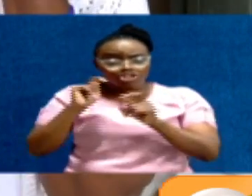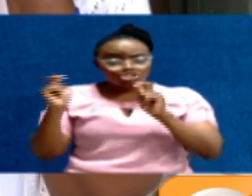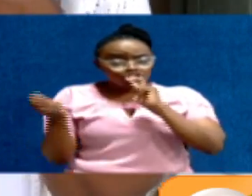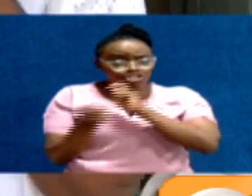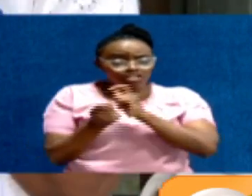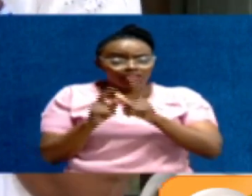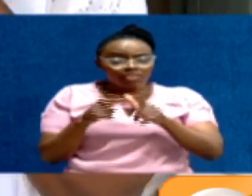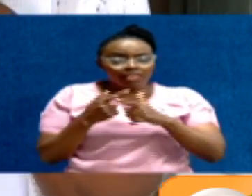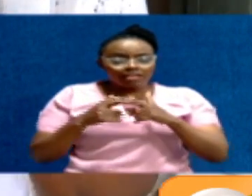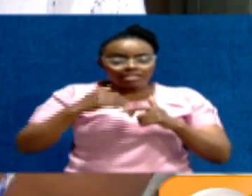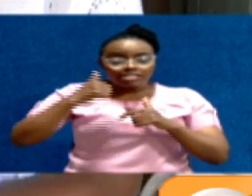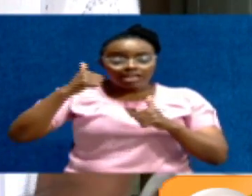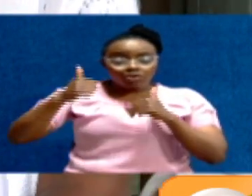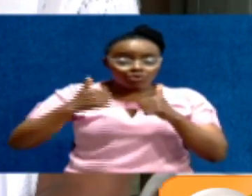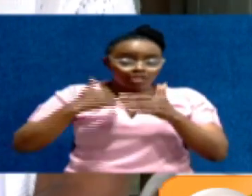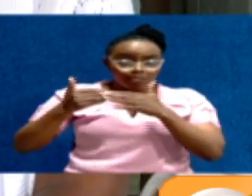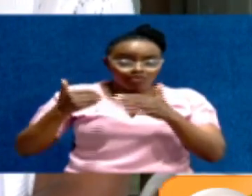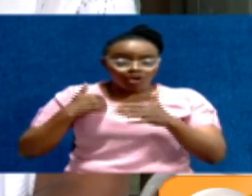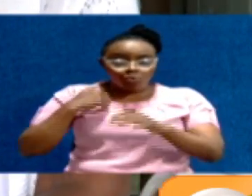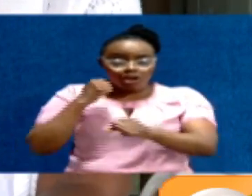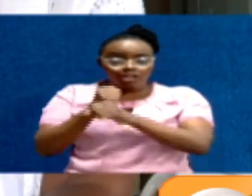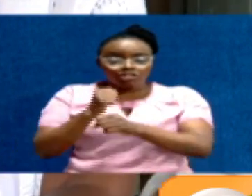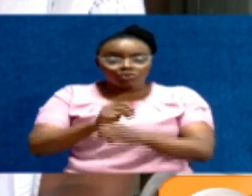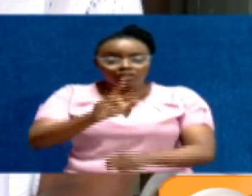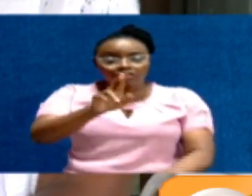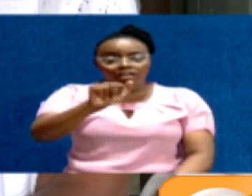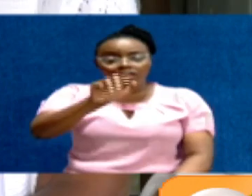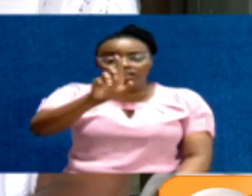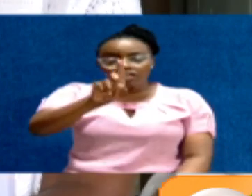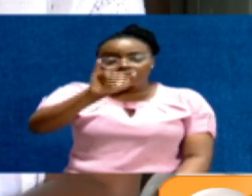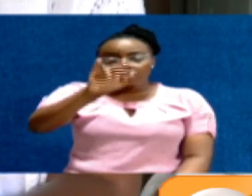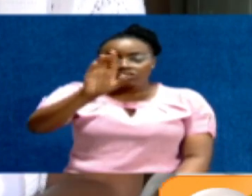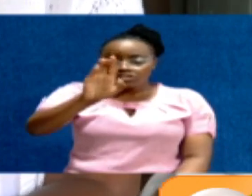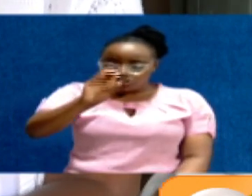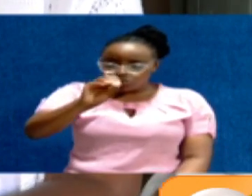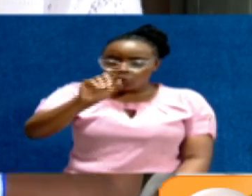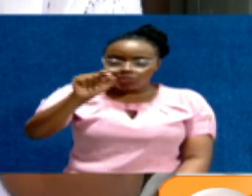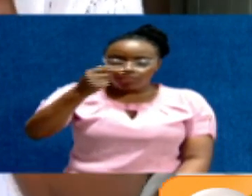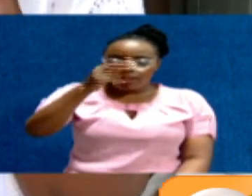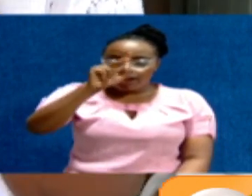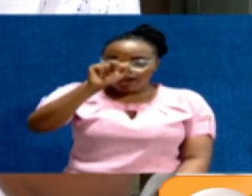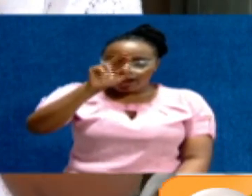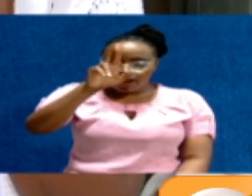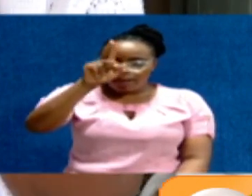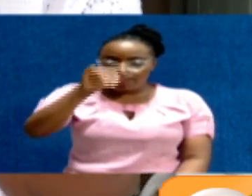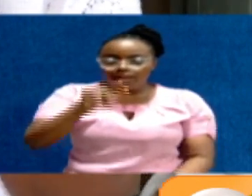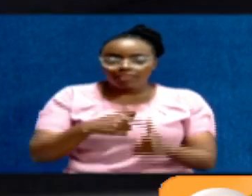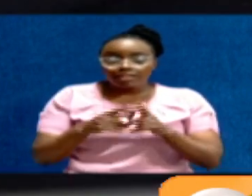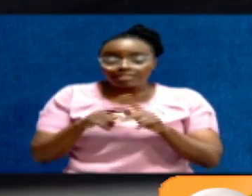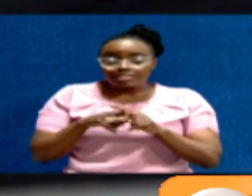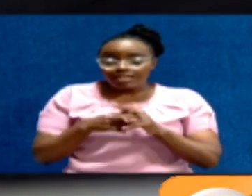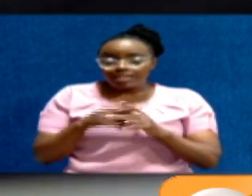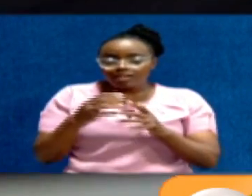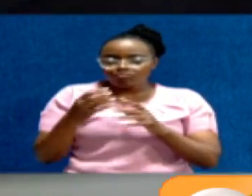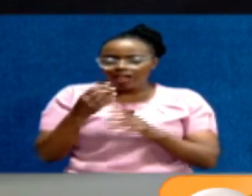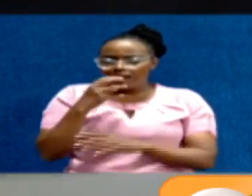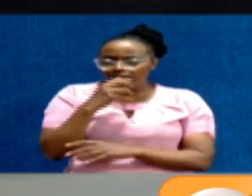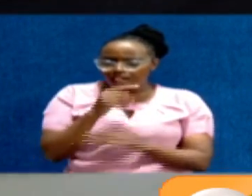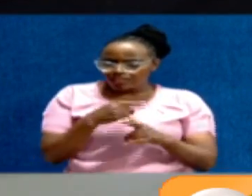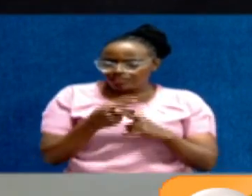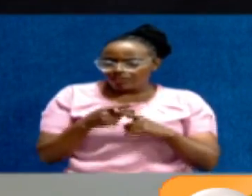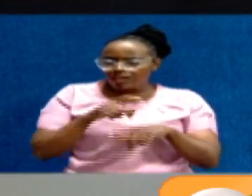na hasa upande yenye walikuwa wakifanya. Tukaendelea kidogo, ikaanza vitu kama vinonda. One